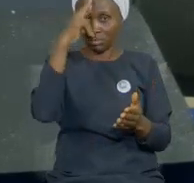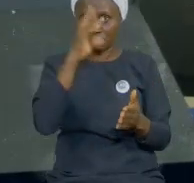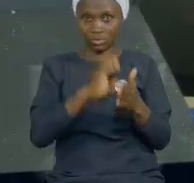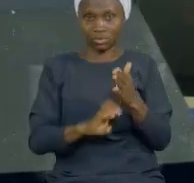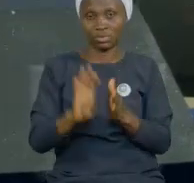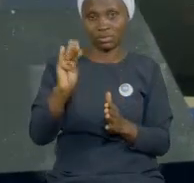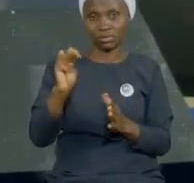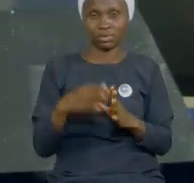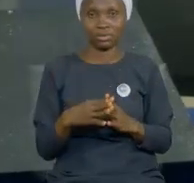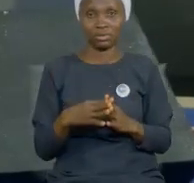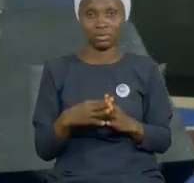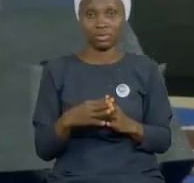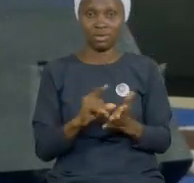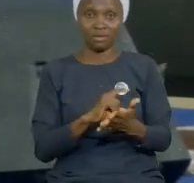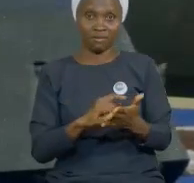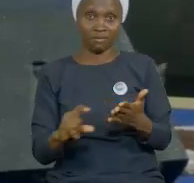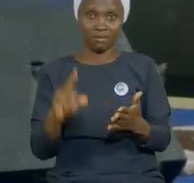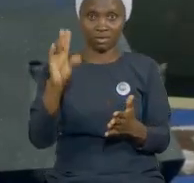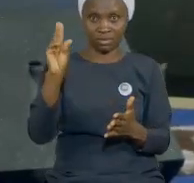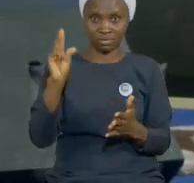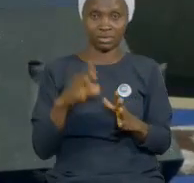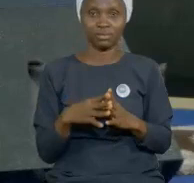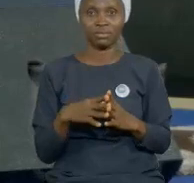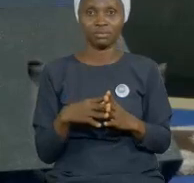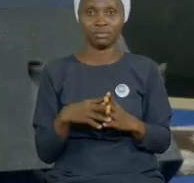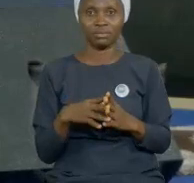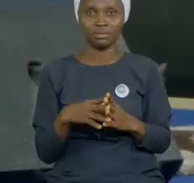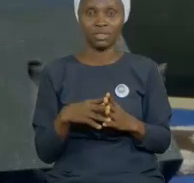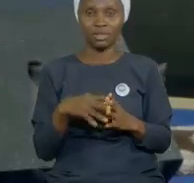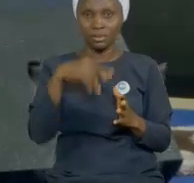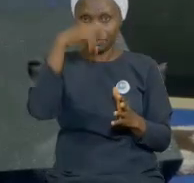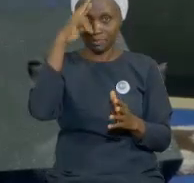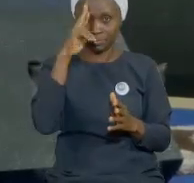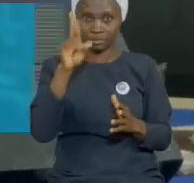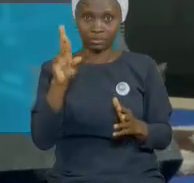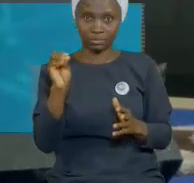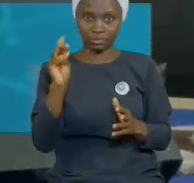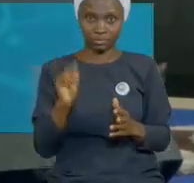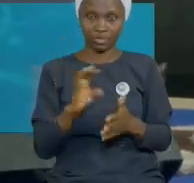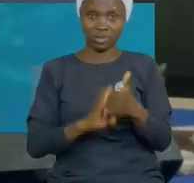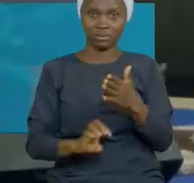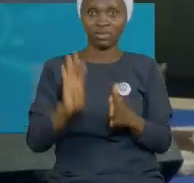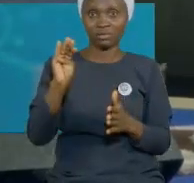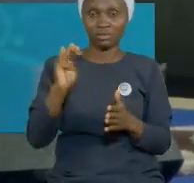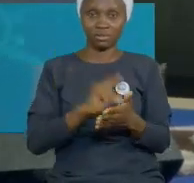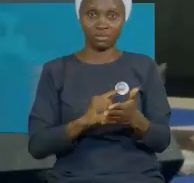I'm reading from verse 17. Romans chapter 14, verse 17.